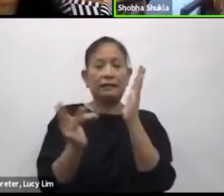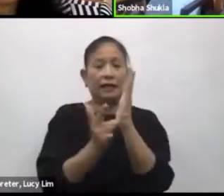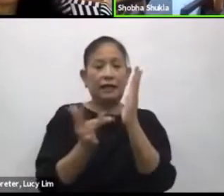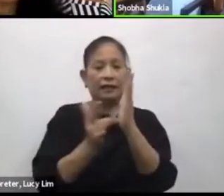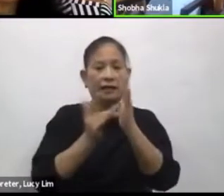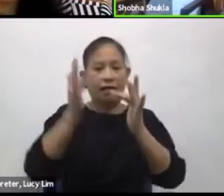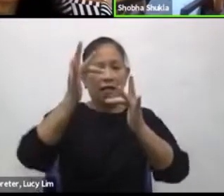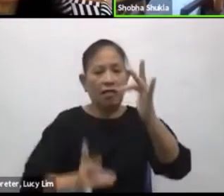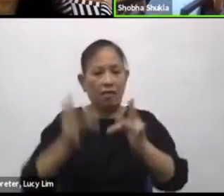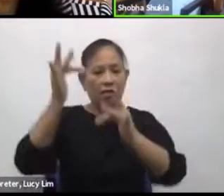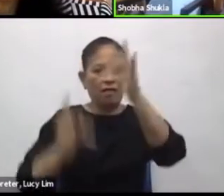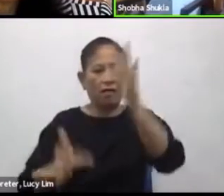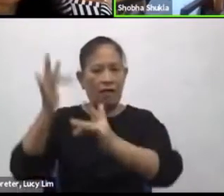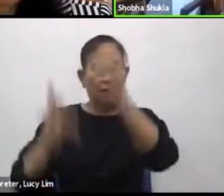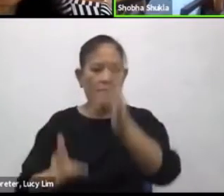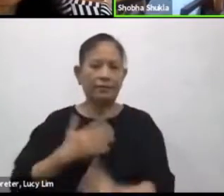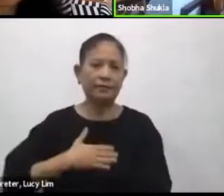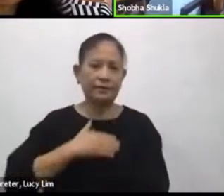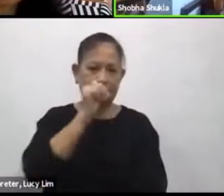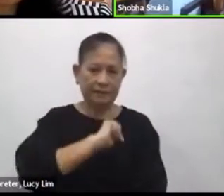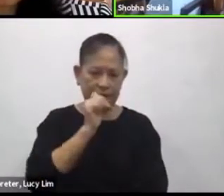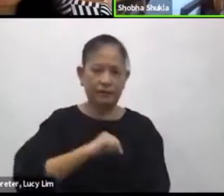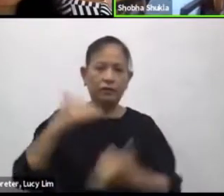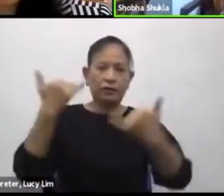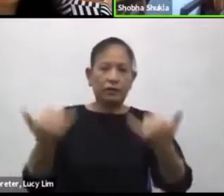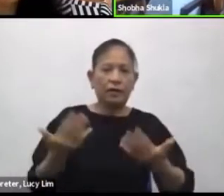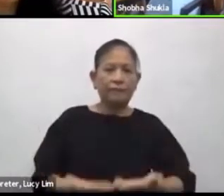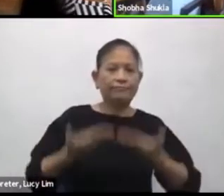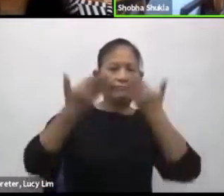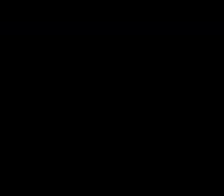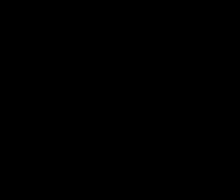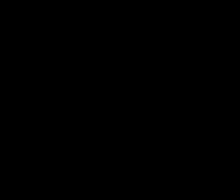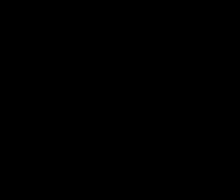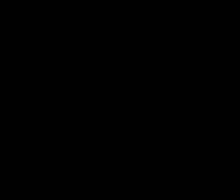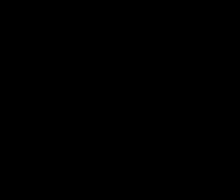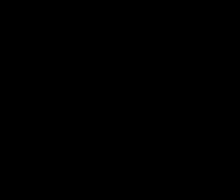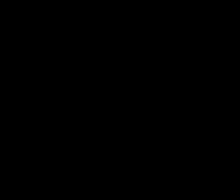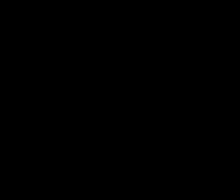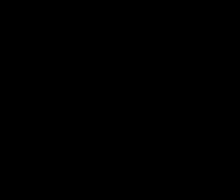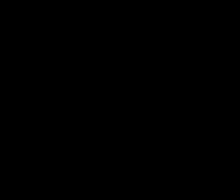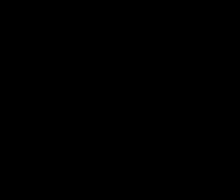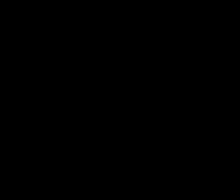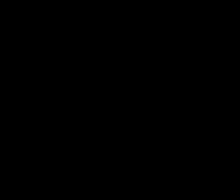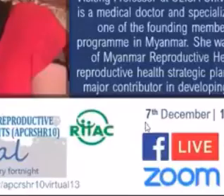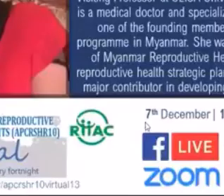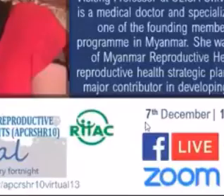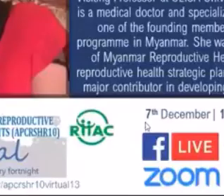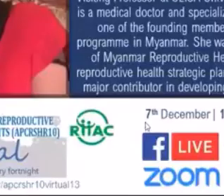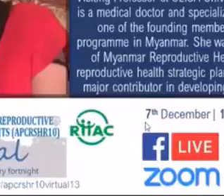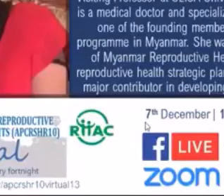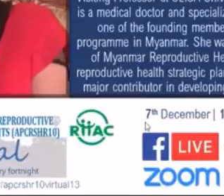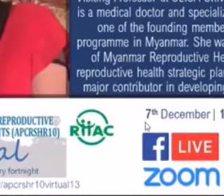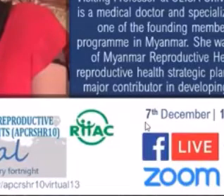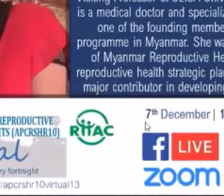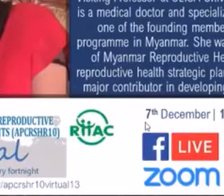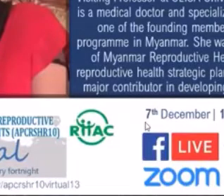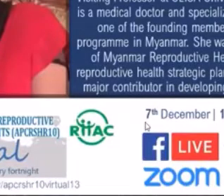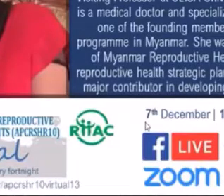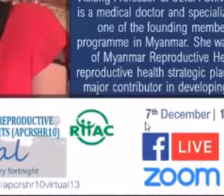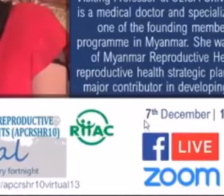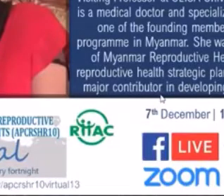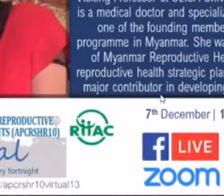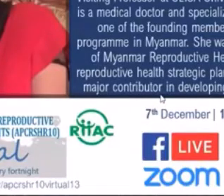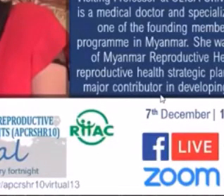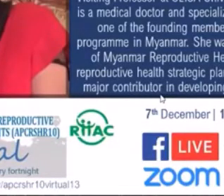connectivity. I now hand over the mic to our chairperson, Professor Thein Htay. Professor Htay is a former